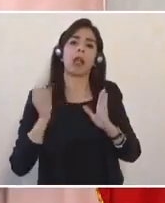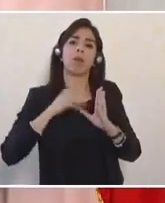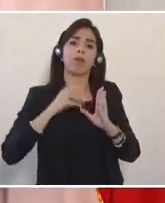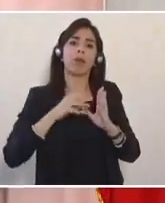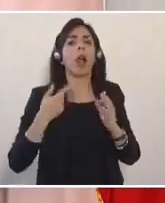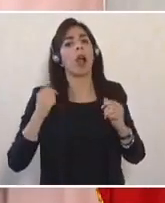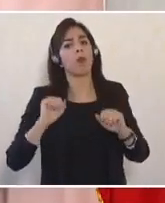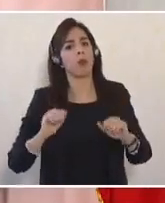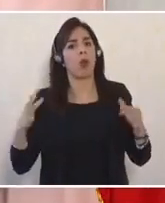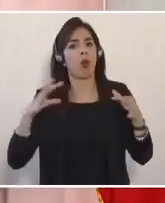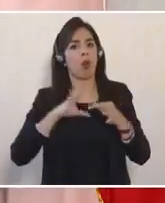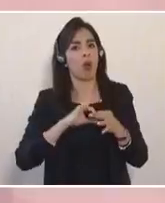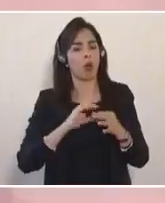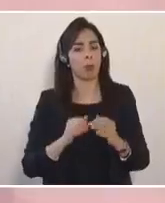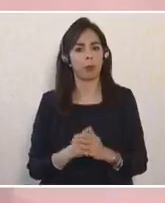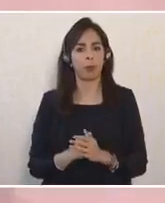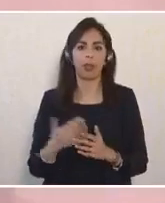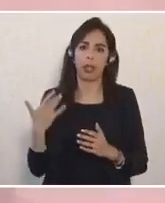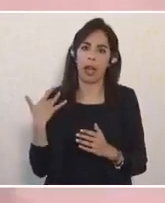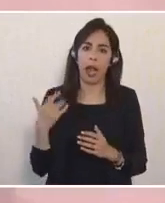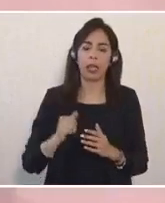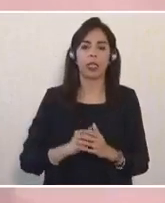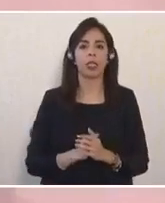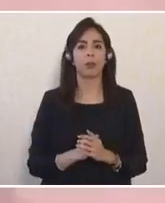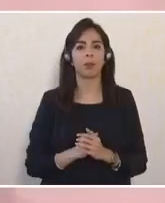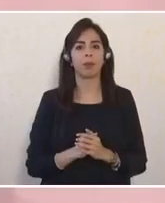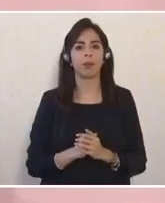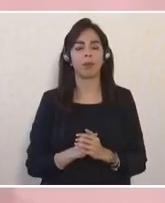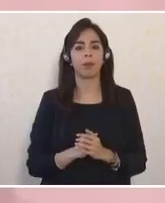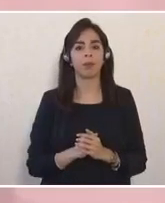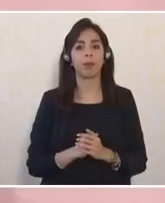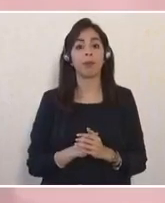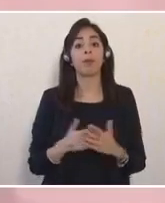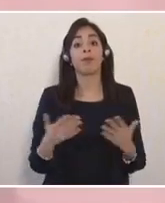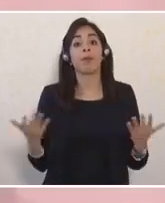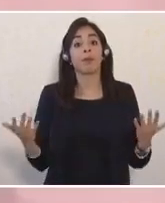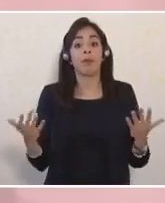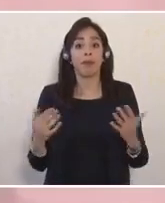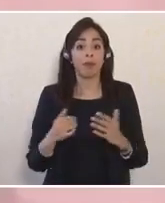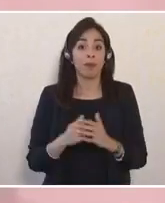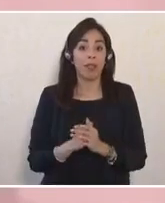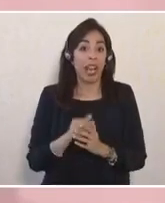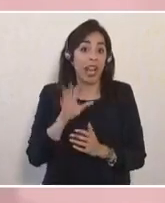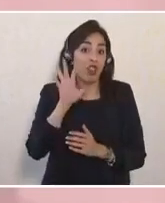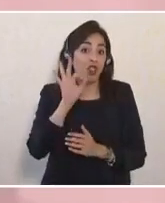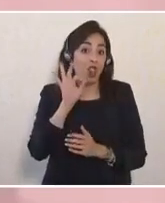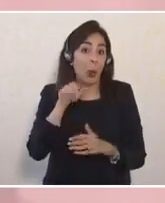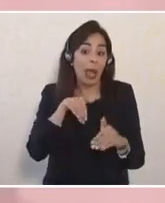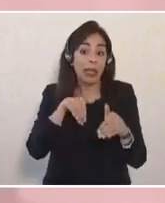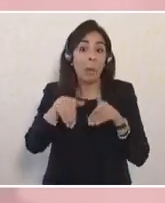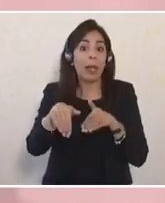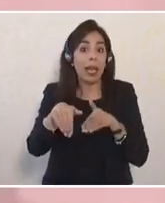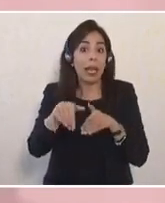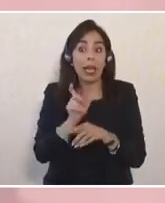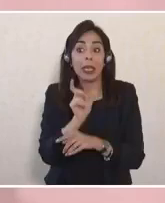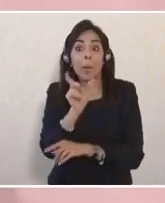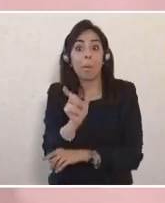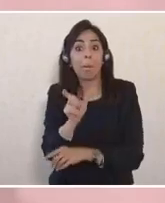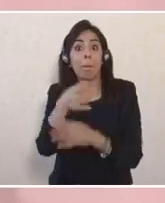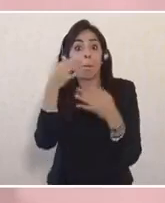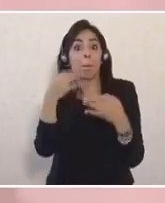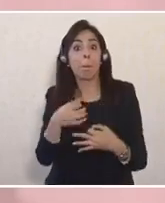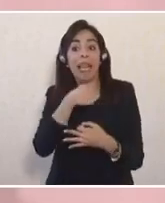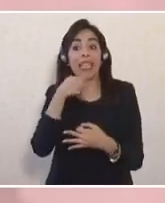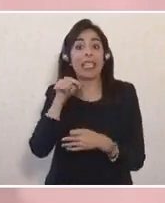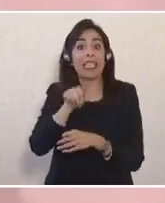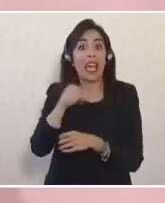We actually don't know whether 50 billions are the amounts that are needed. But even if it's so,